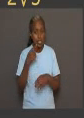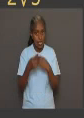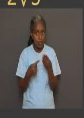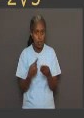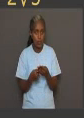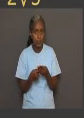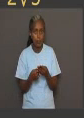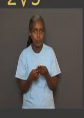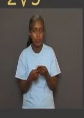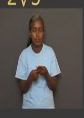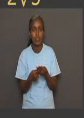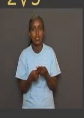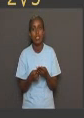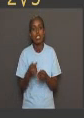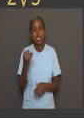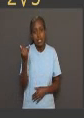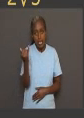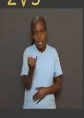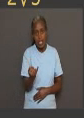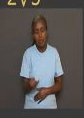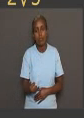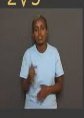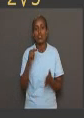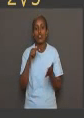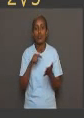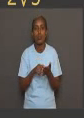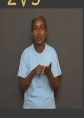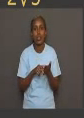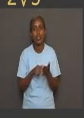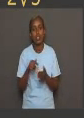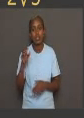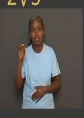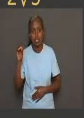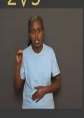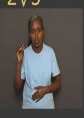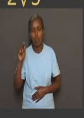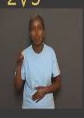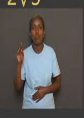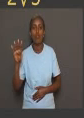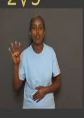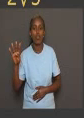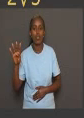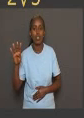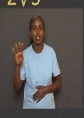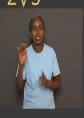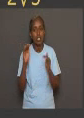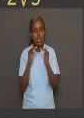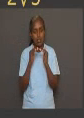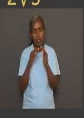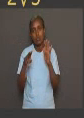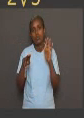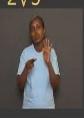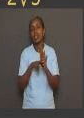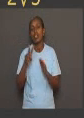Therefore, the image of a point at 0, 4, is at